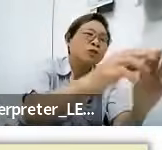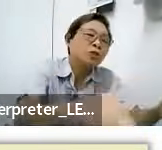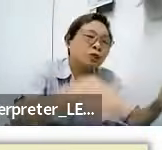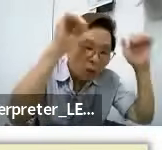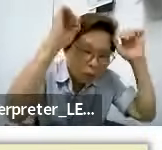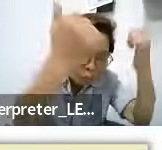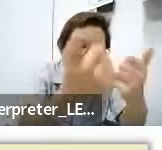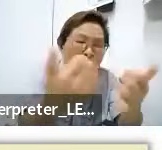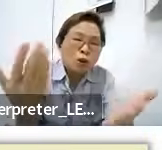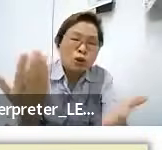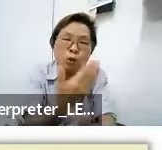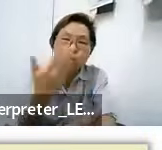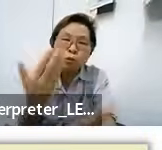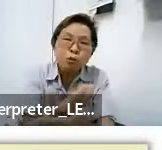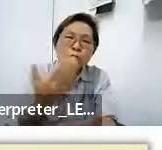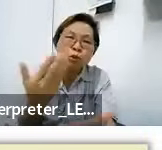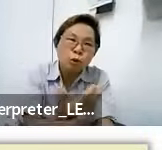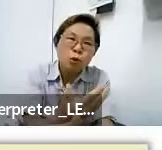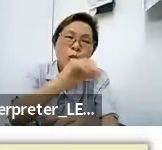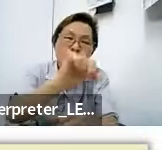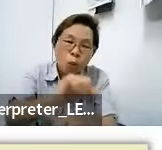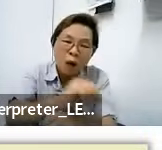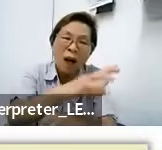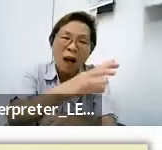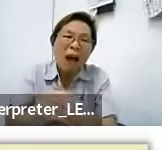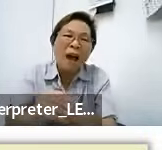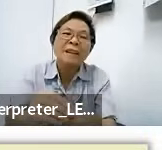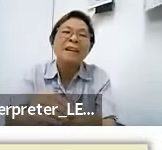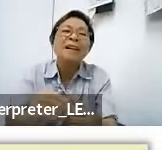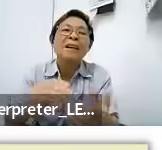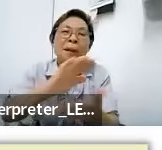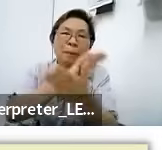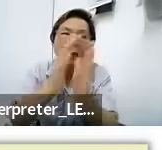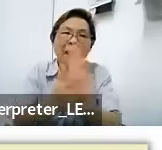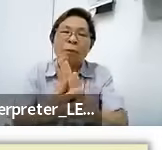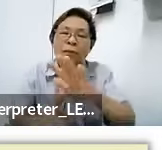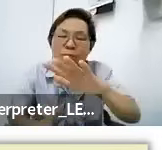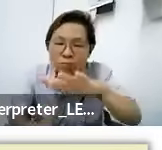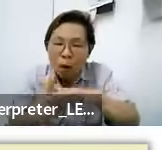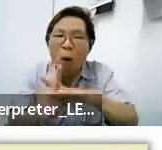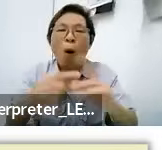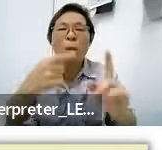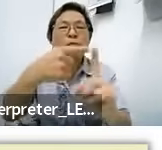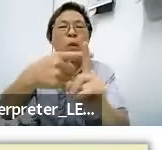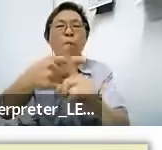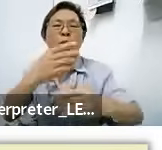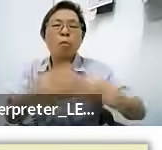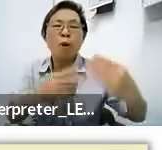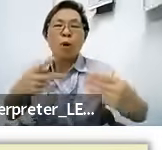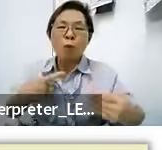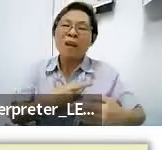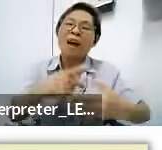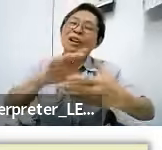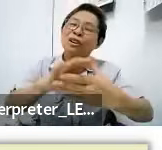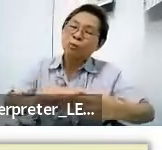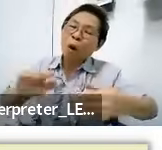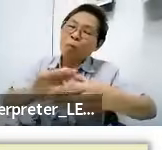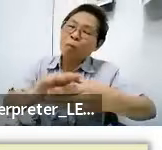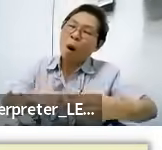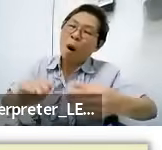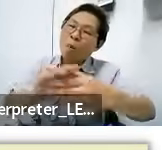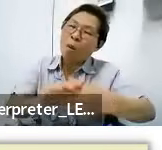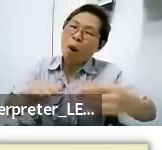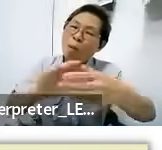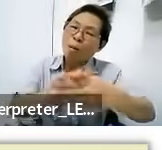new routines and also helping them to develop positive behaviors. And we are using the storytelling method